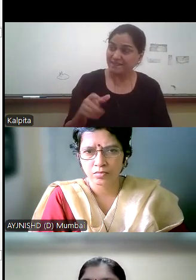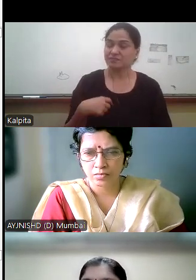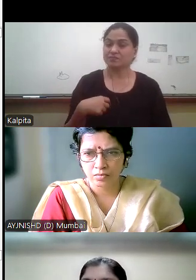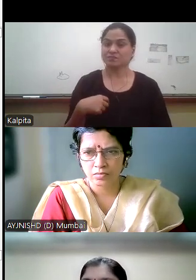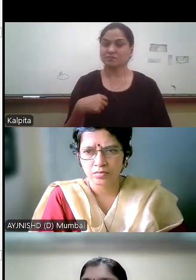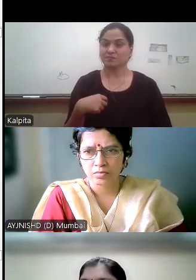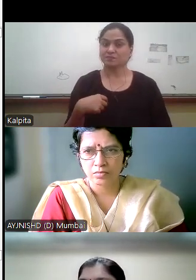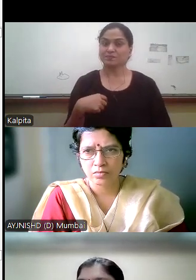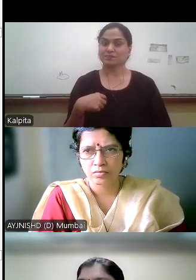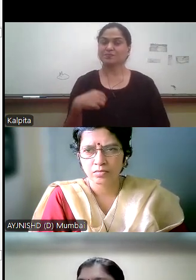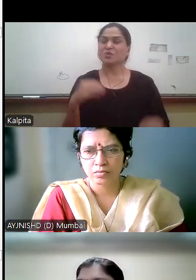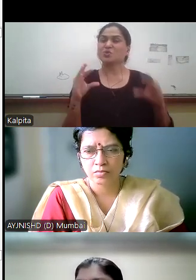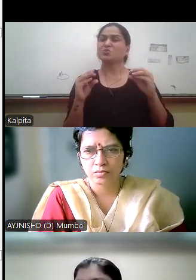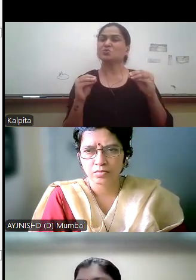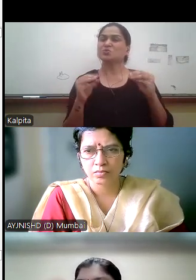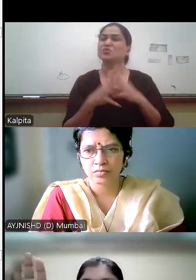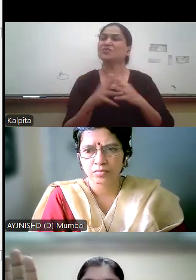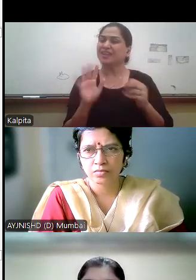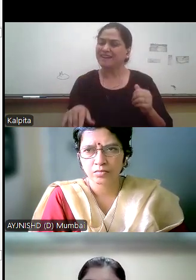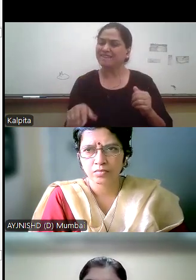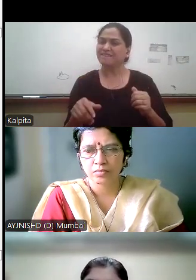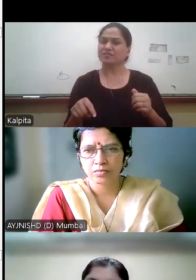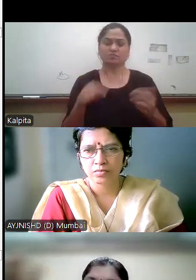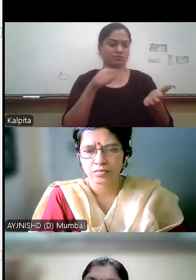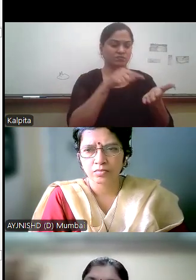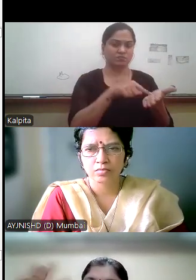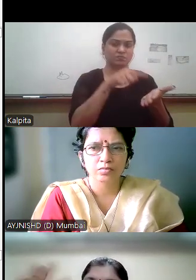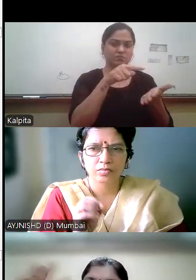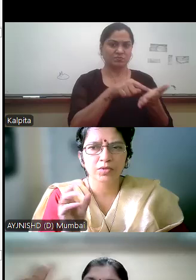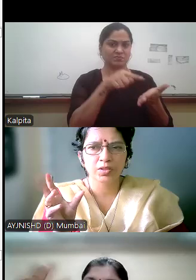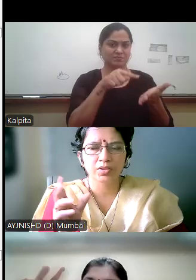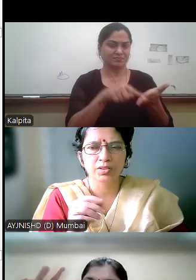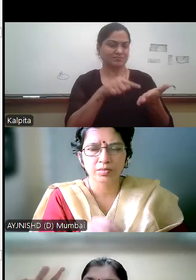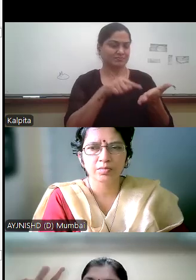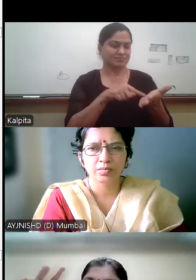just point to that, touch to that, I want food, I want to go to the toilet. So